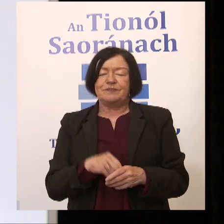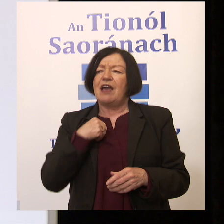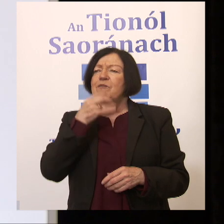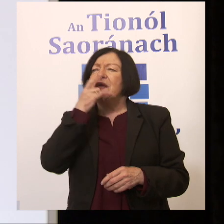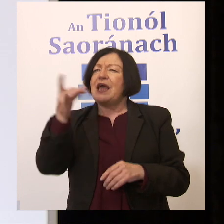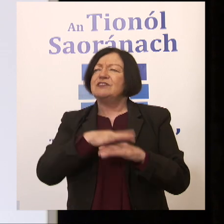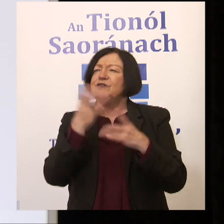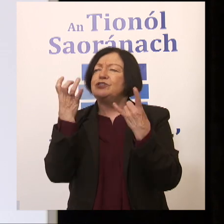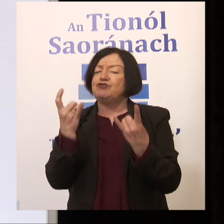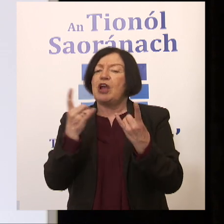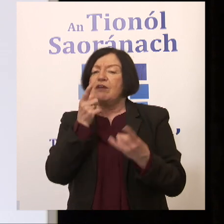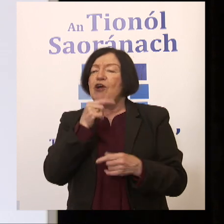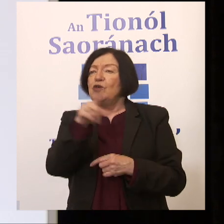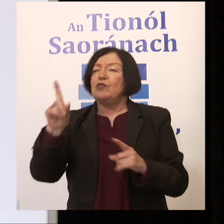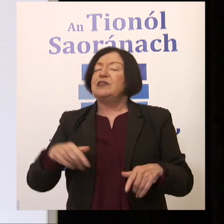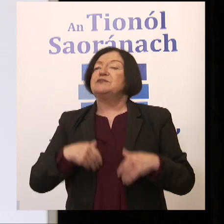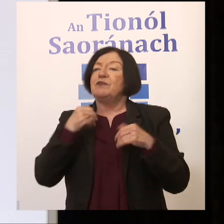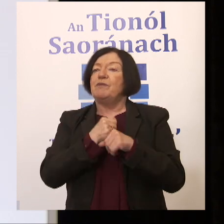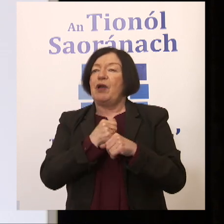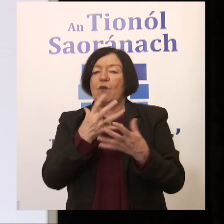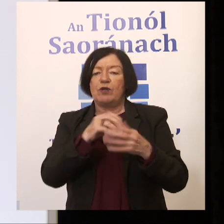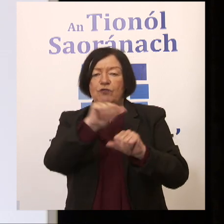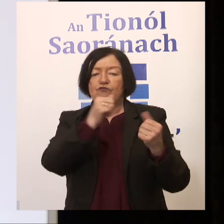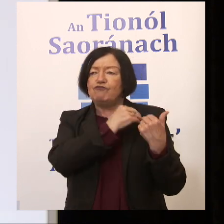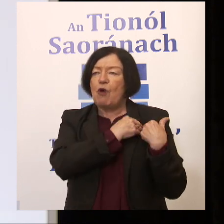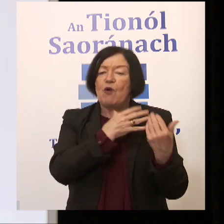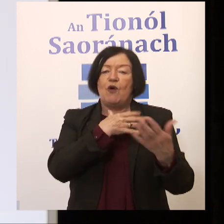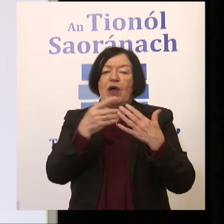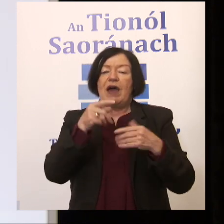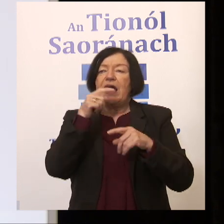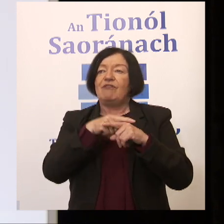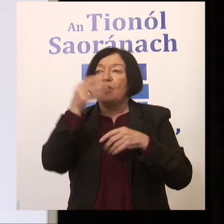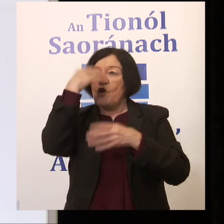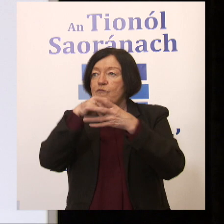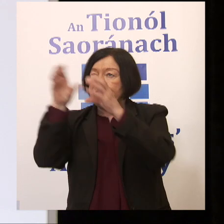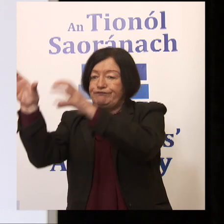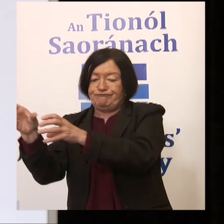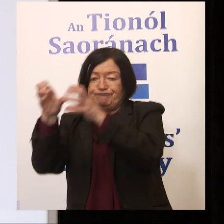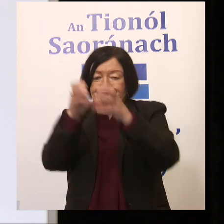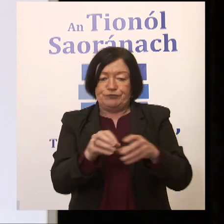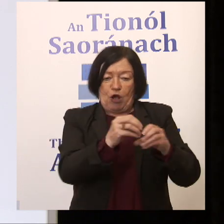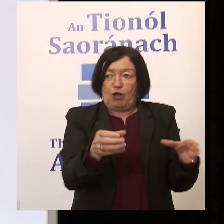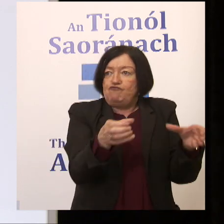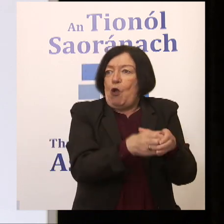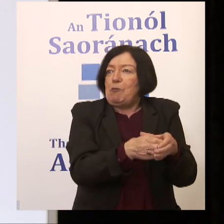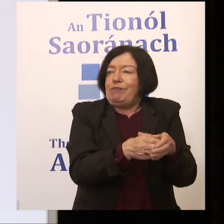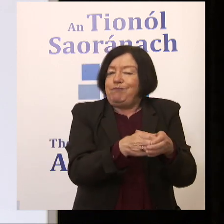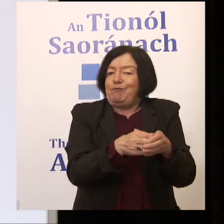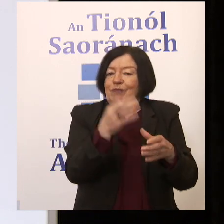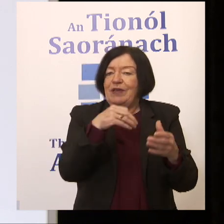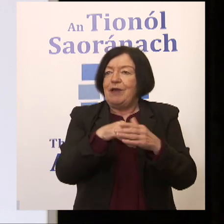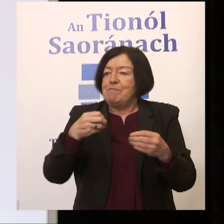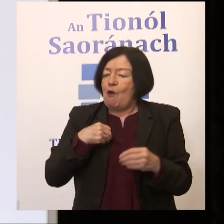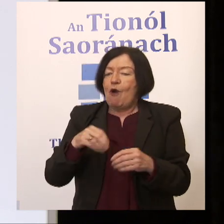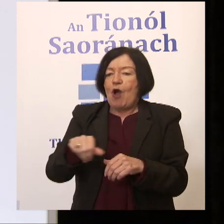by the chair to talk to you this morning about functions and the potential devolution of functions at that more